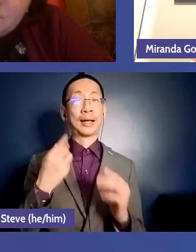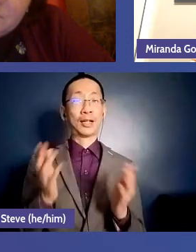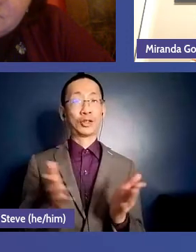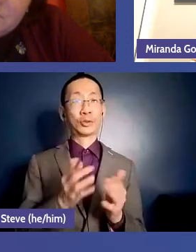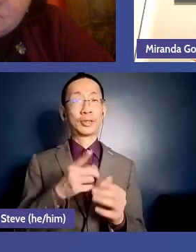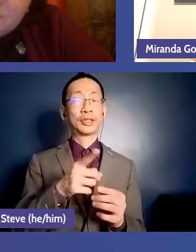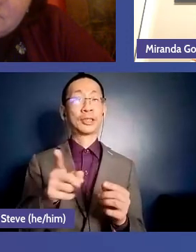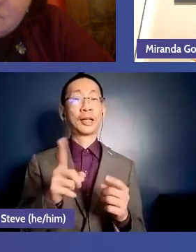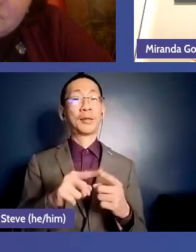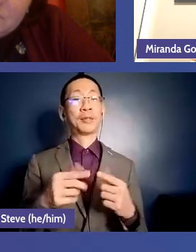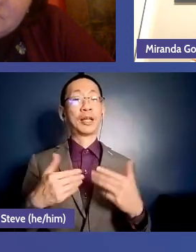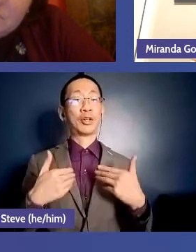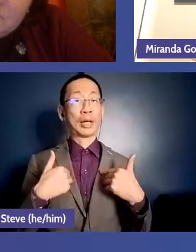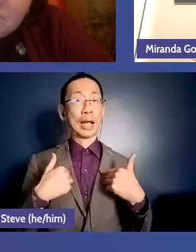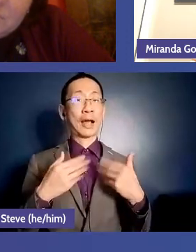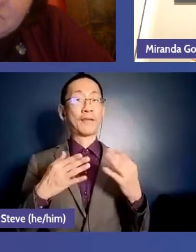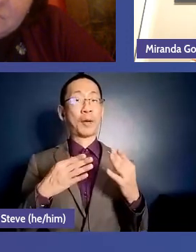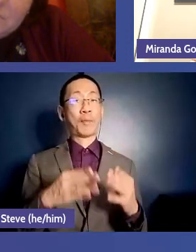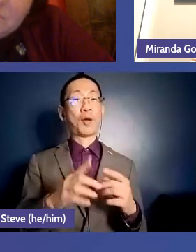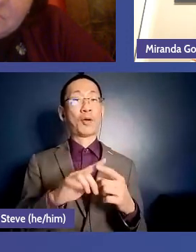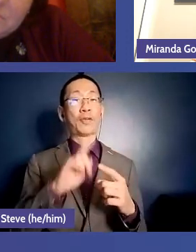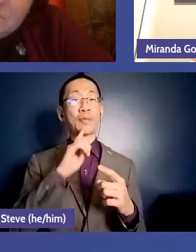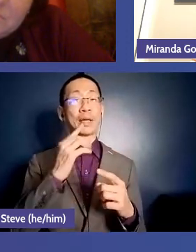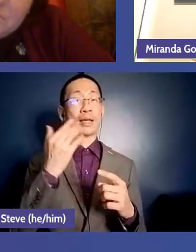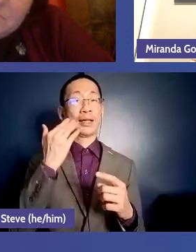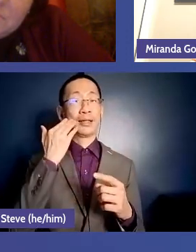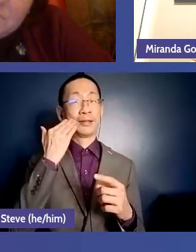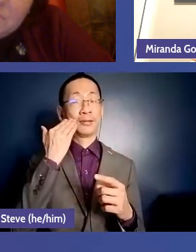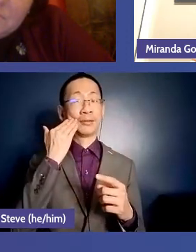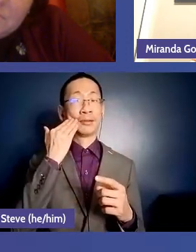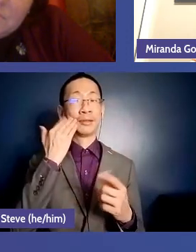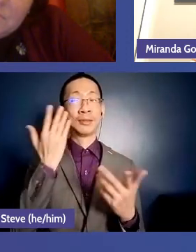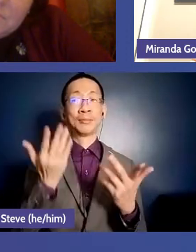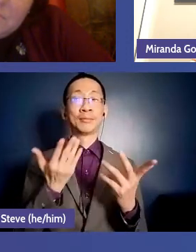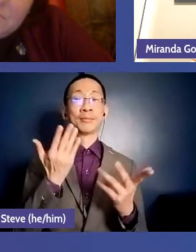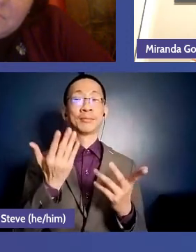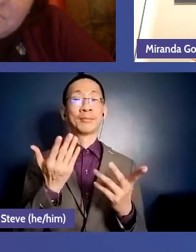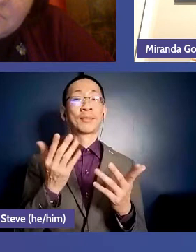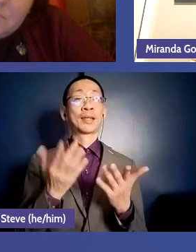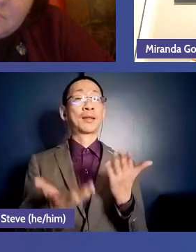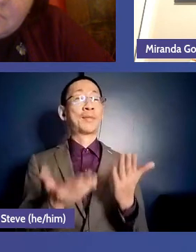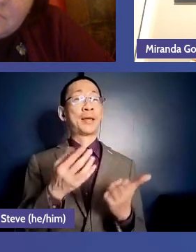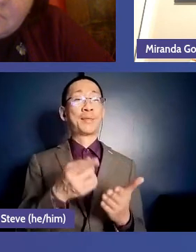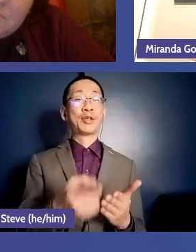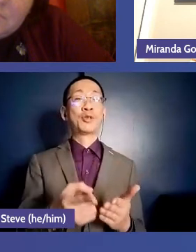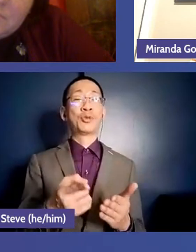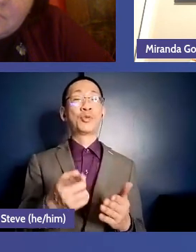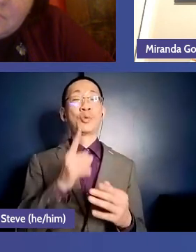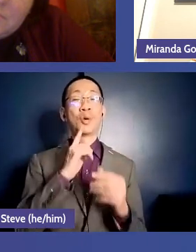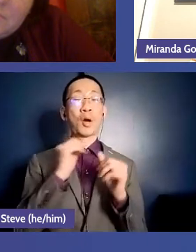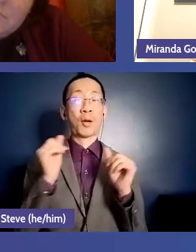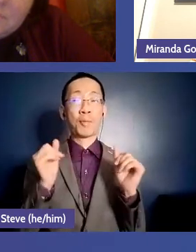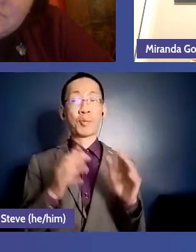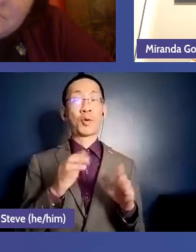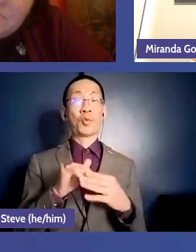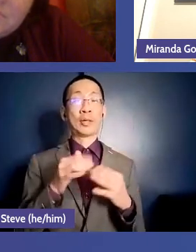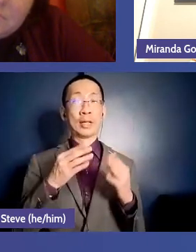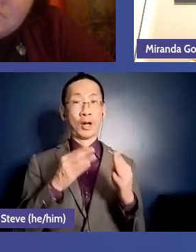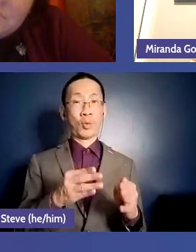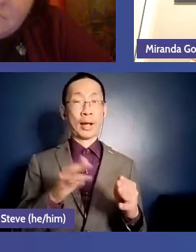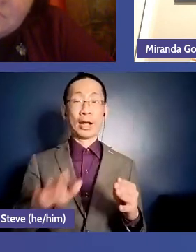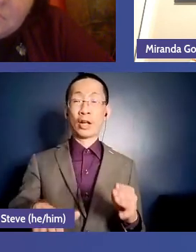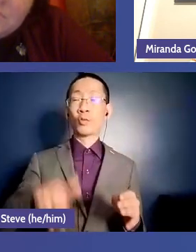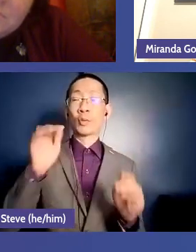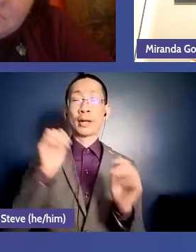is a mode of being, a way of being that you may have been born with and raised with,